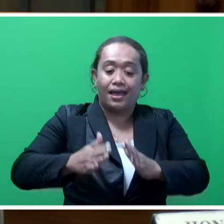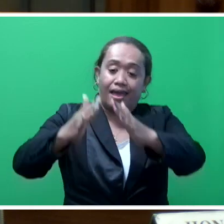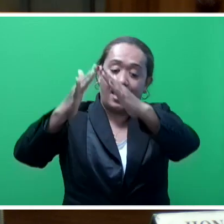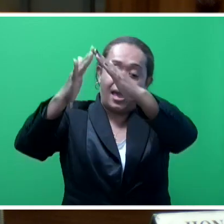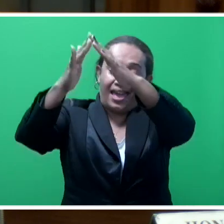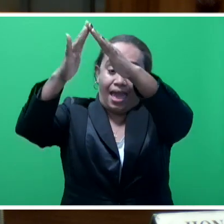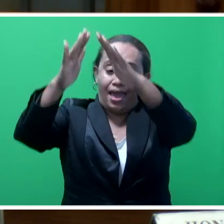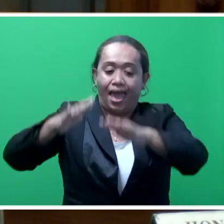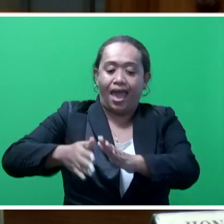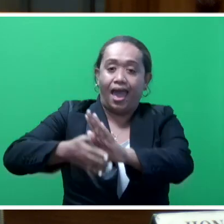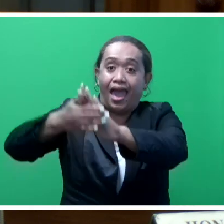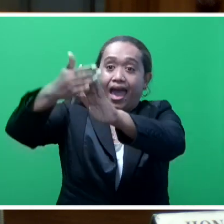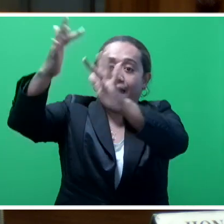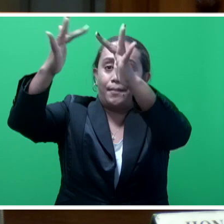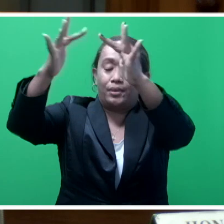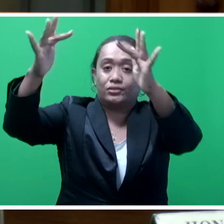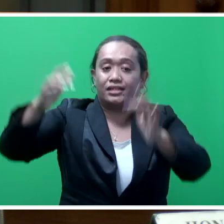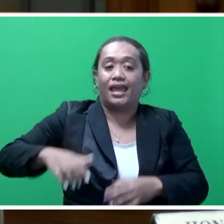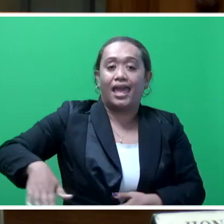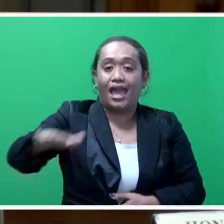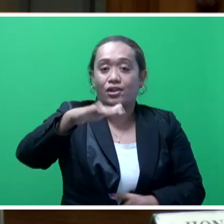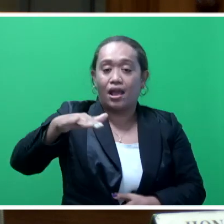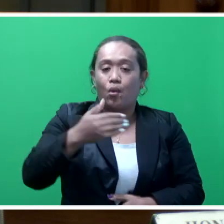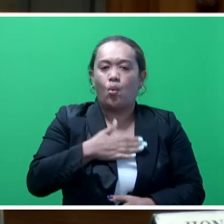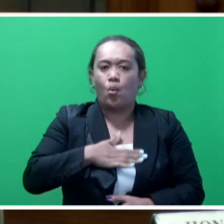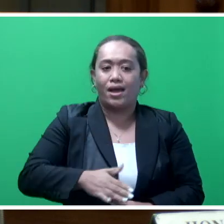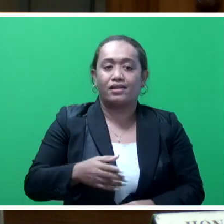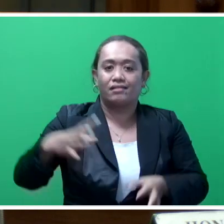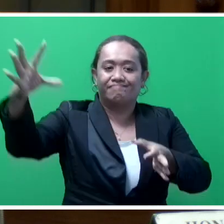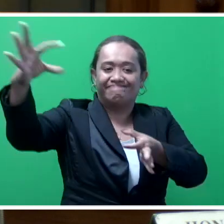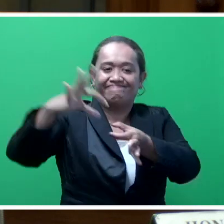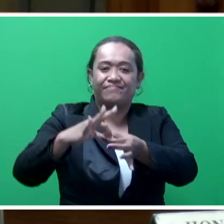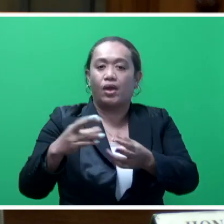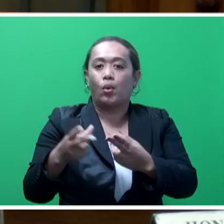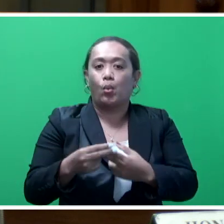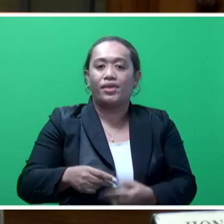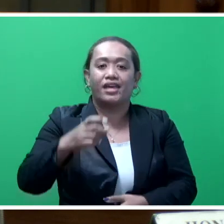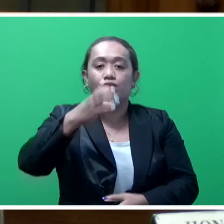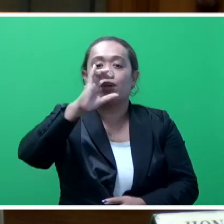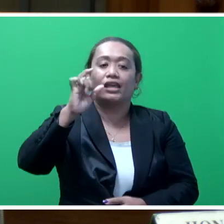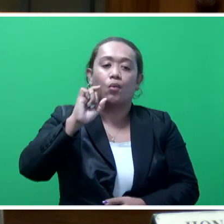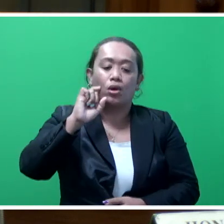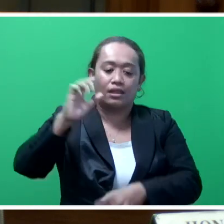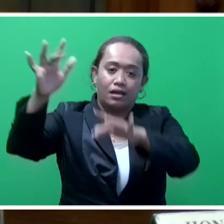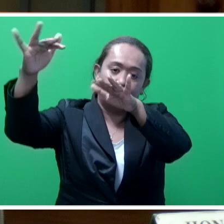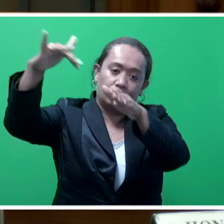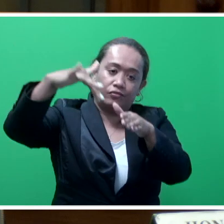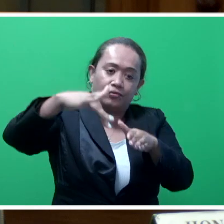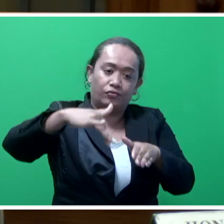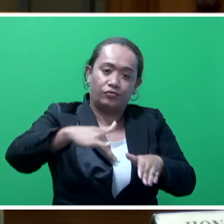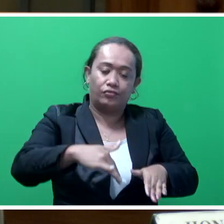where most of our drinking water is collected through the streams and comes to our reservoirs.